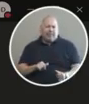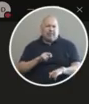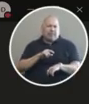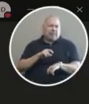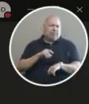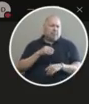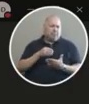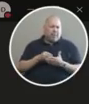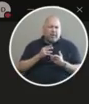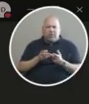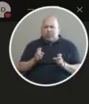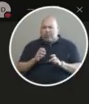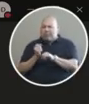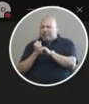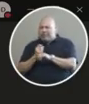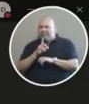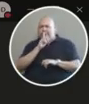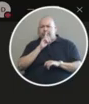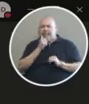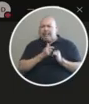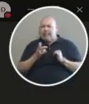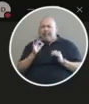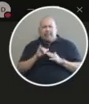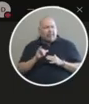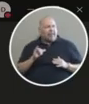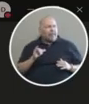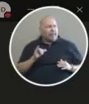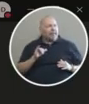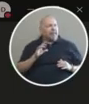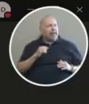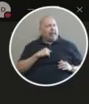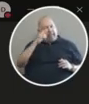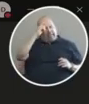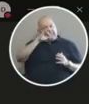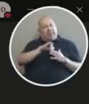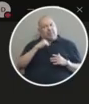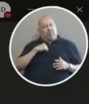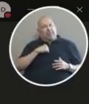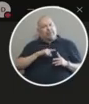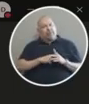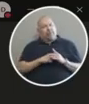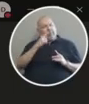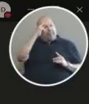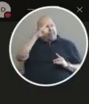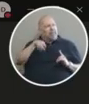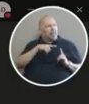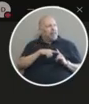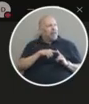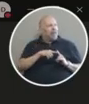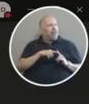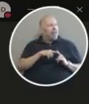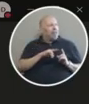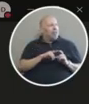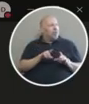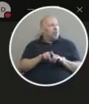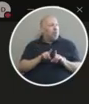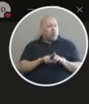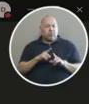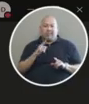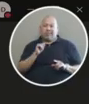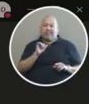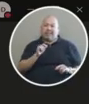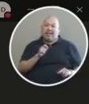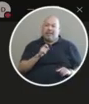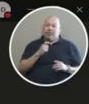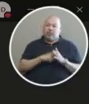an arena or a baseball stadium or anything like that. And I think we need to start thinking in terms of that. There are also tax